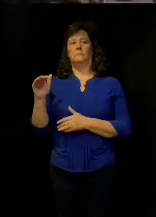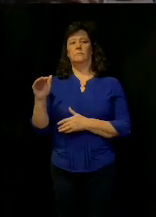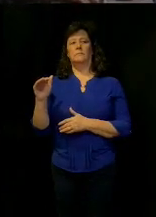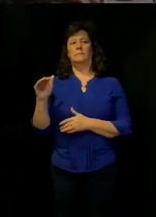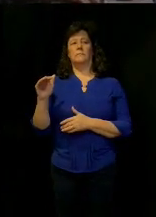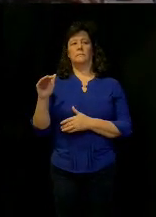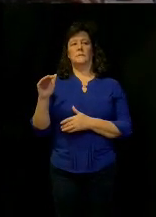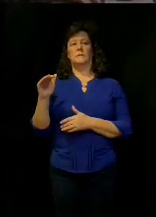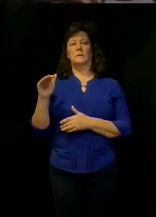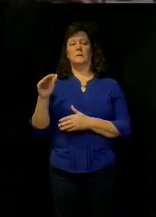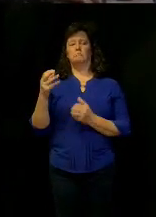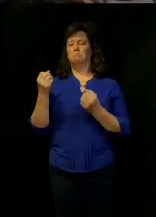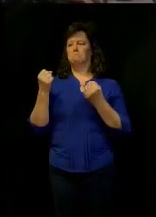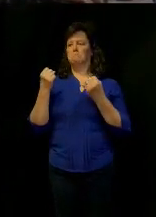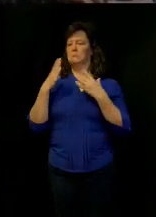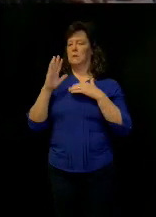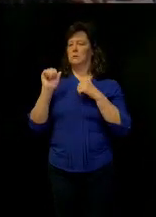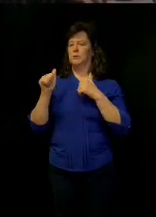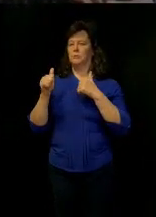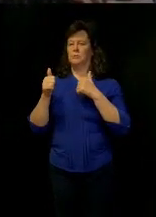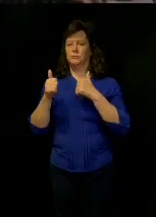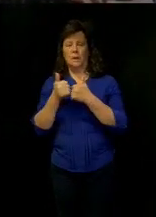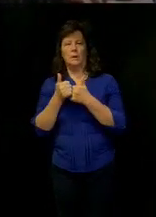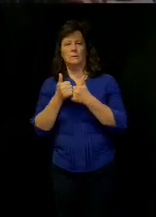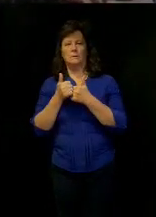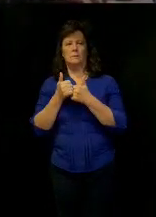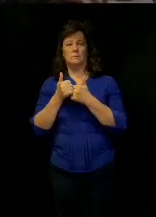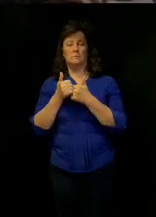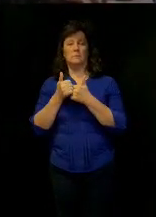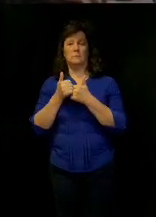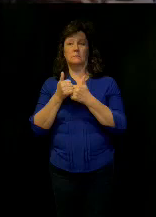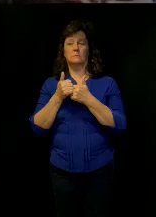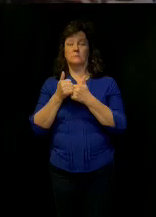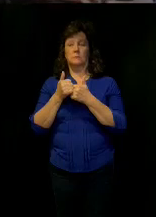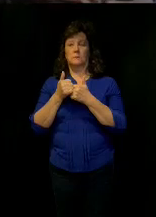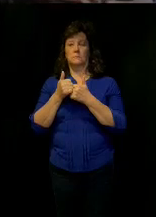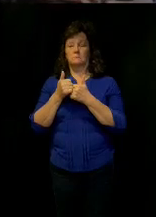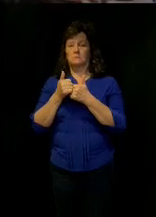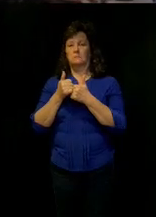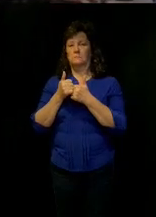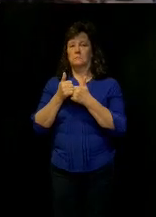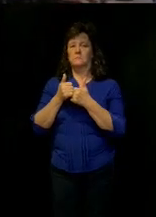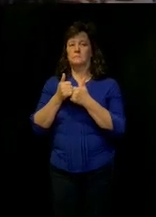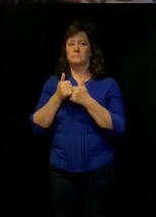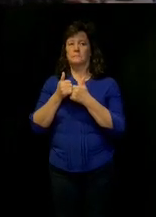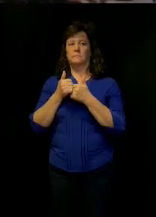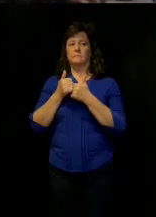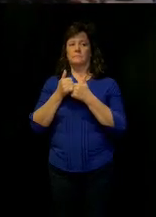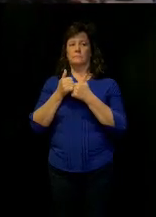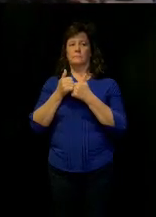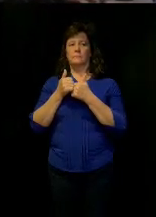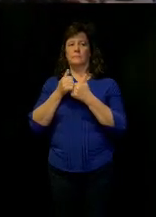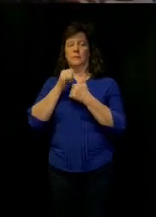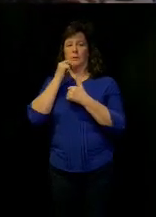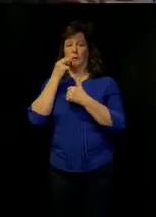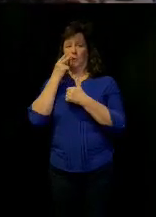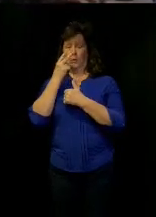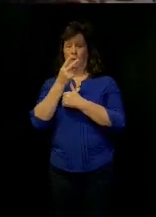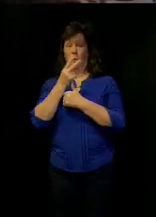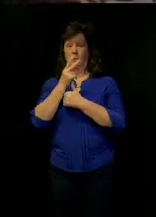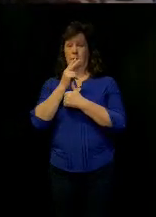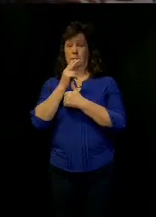There's challenges, right? There's large challenges. And we don't see Addie according to